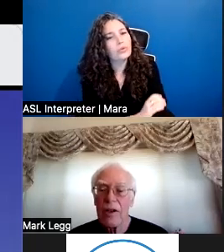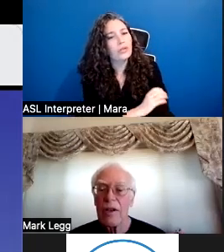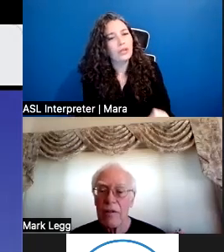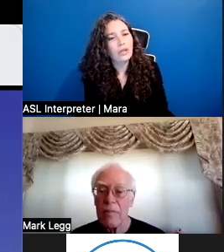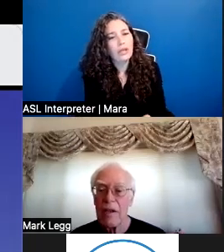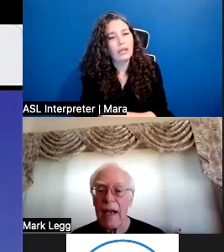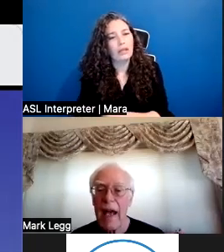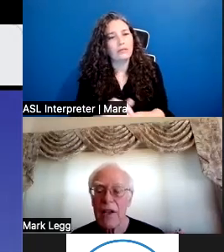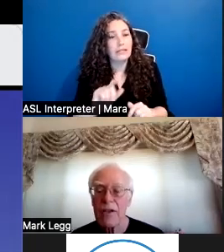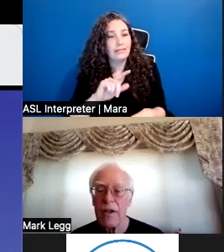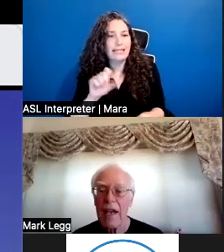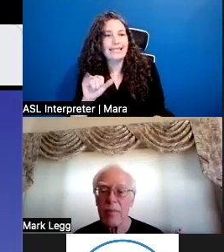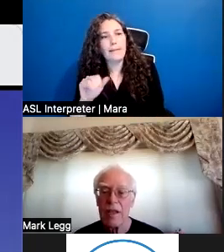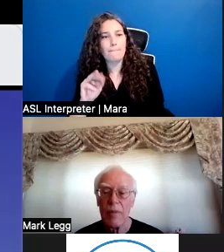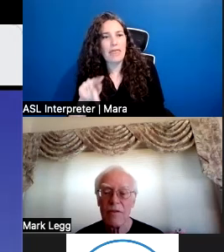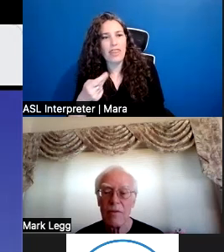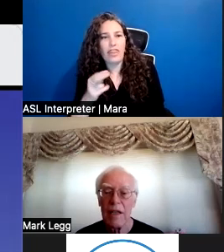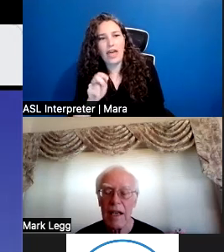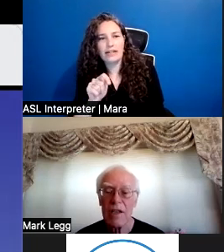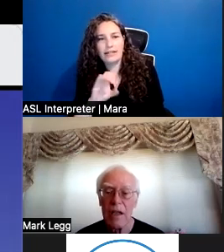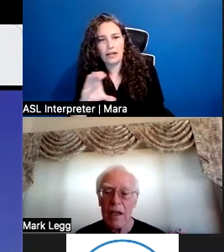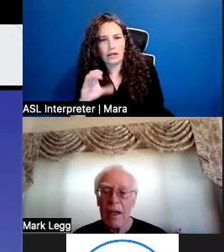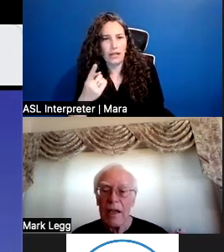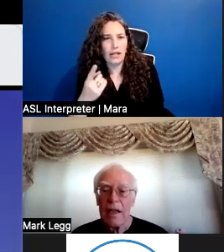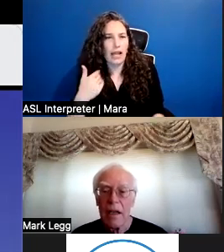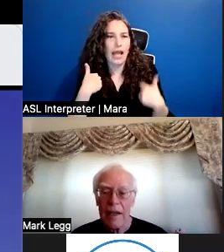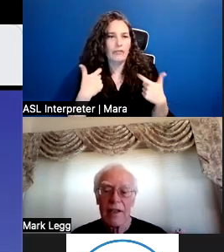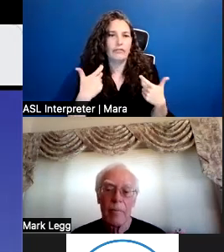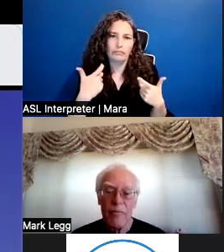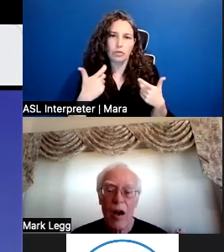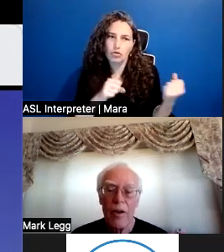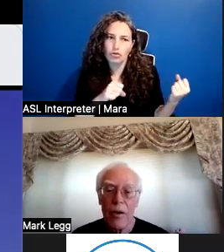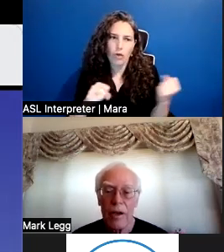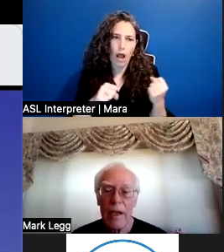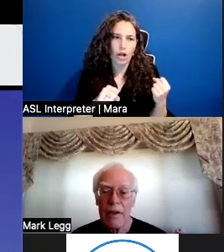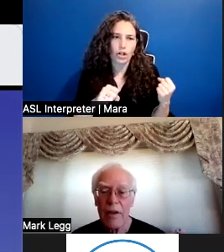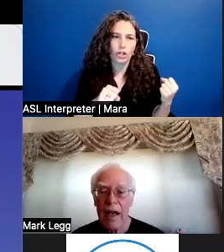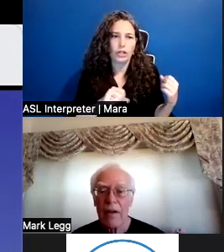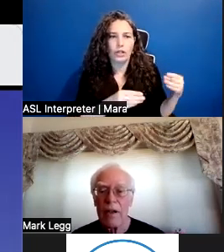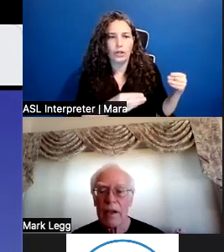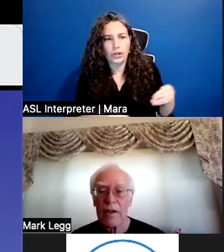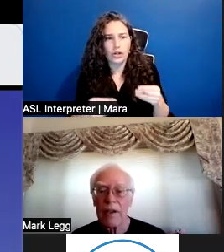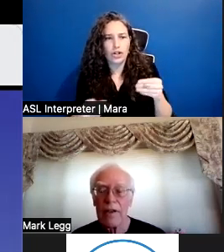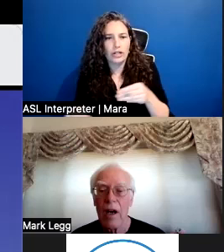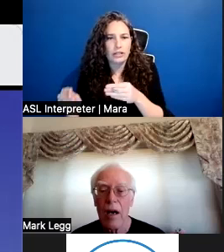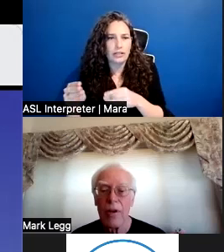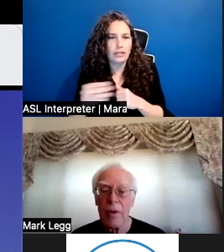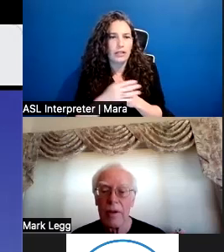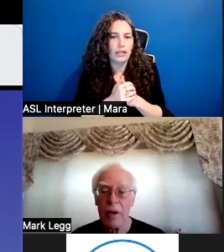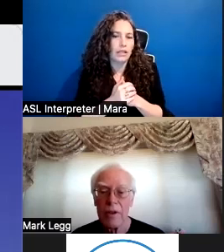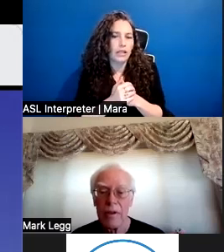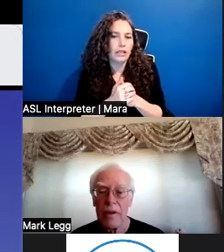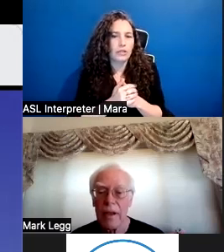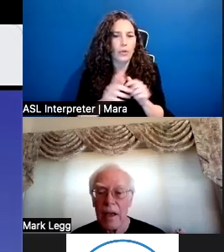strong currents, have been the main hazard. There hasn't been as much from inundation, except farther north. But in Southern California, the currents in the harbors